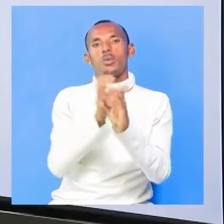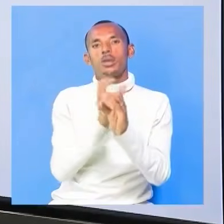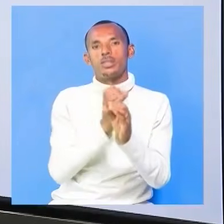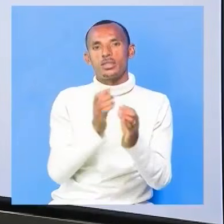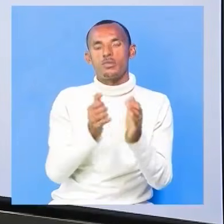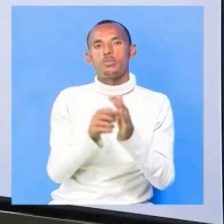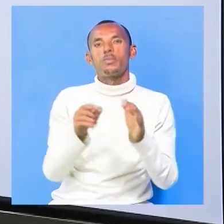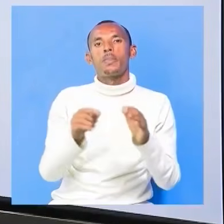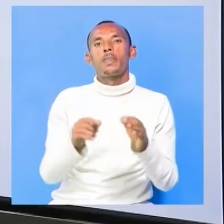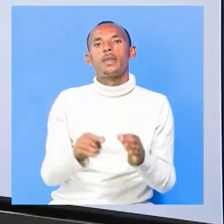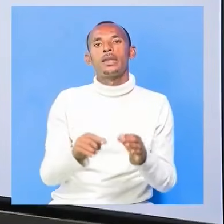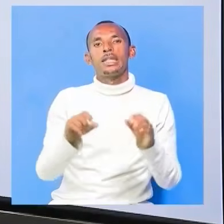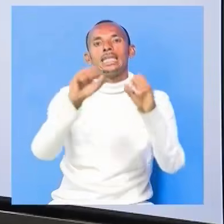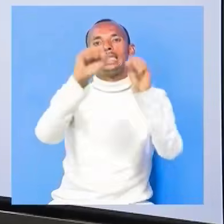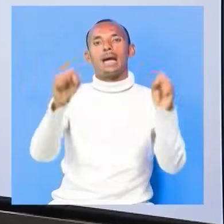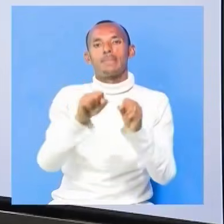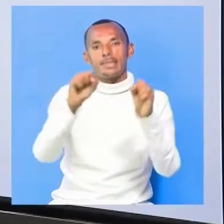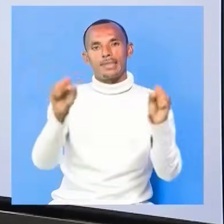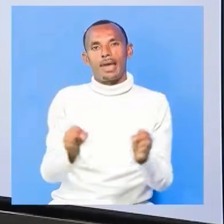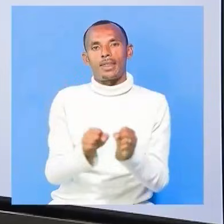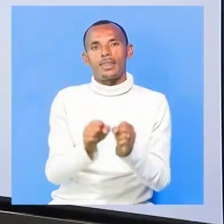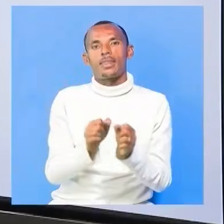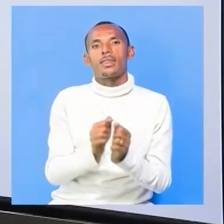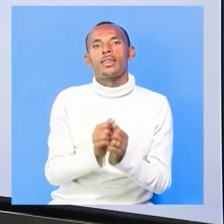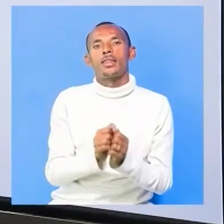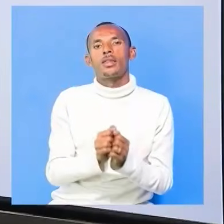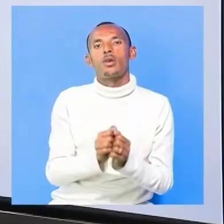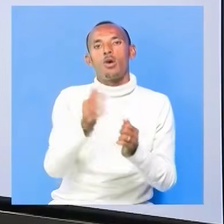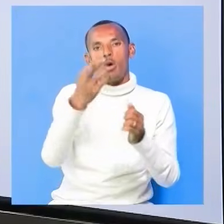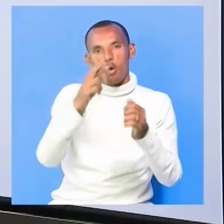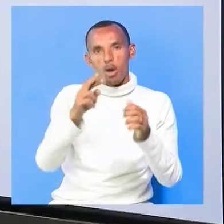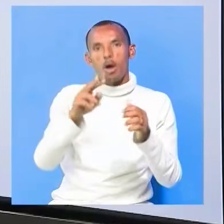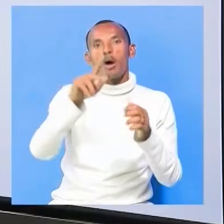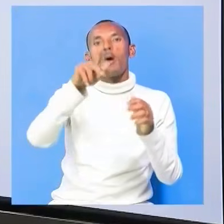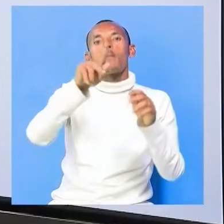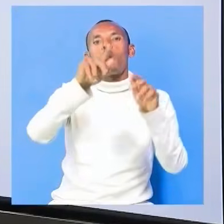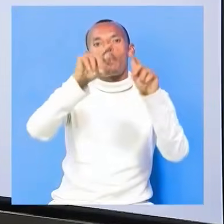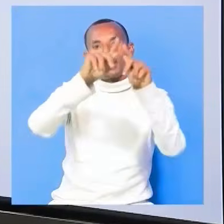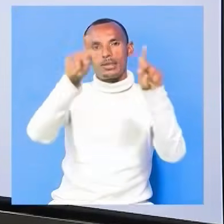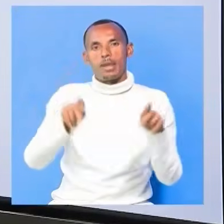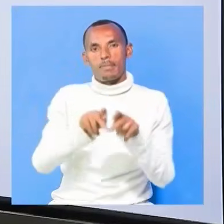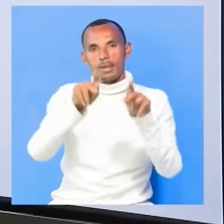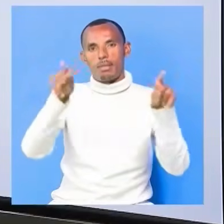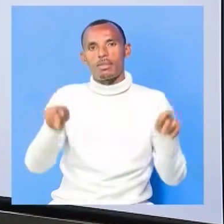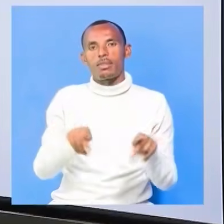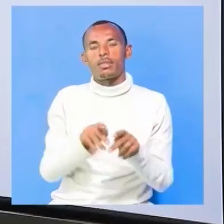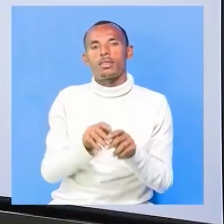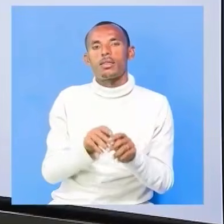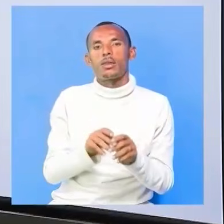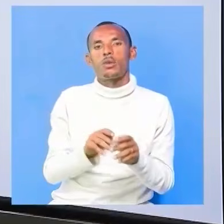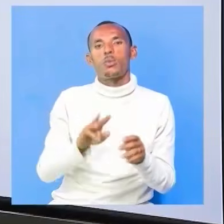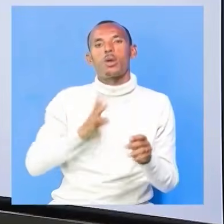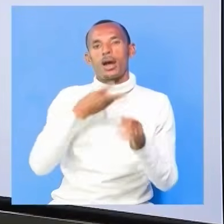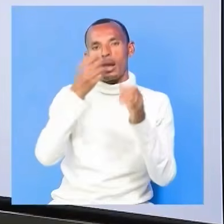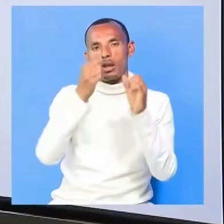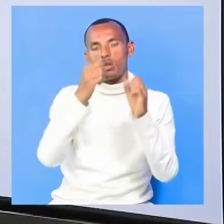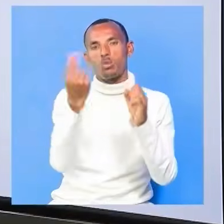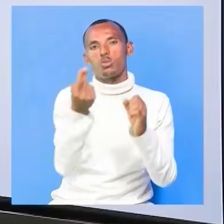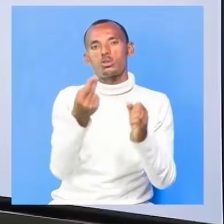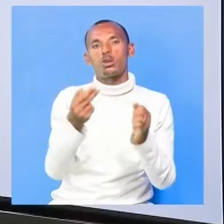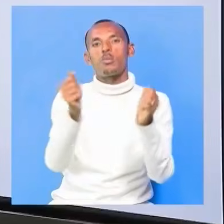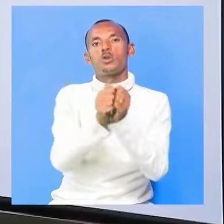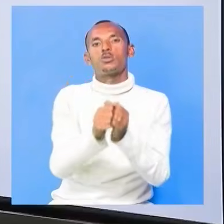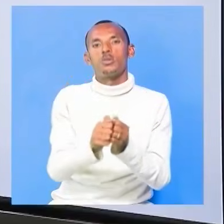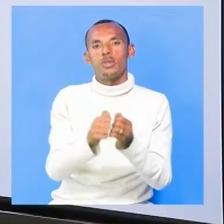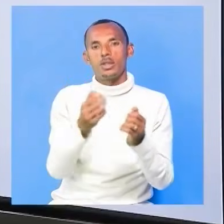is called subset or proper subset. You can use both of them, but for the time